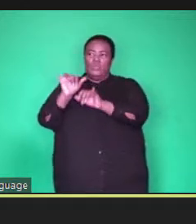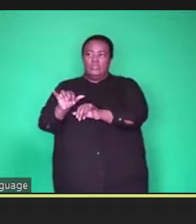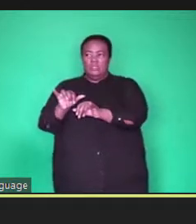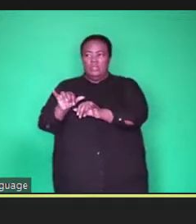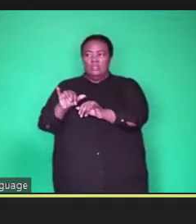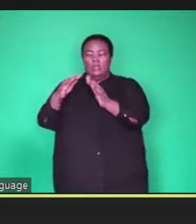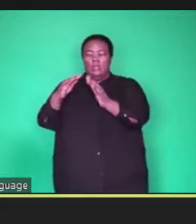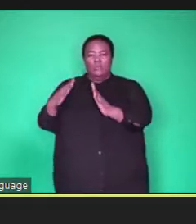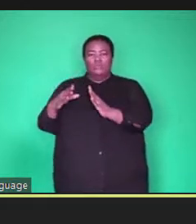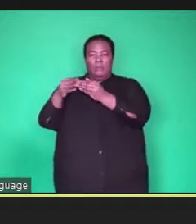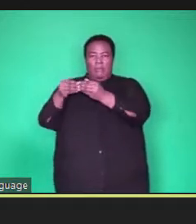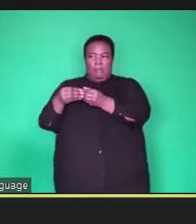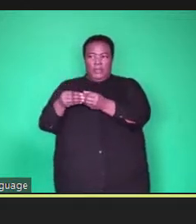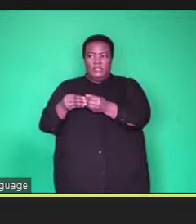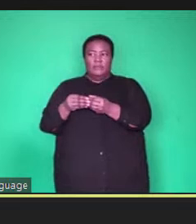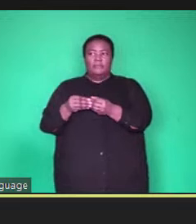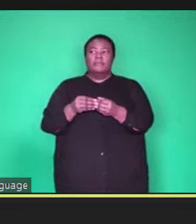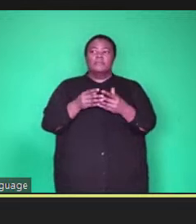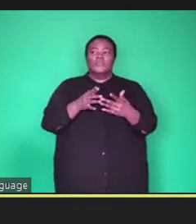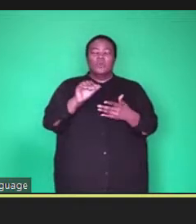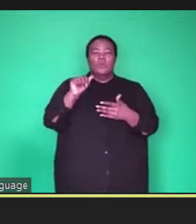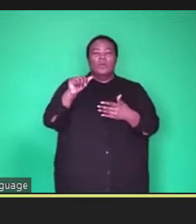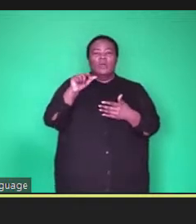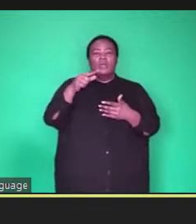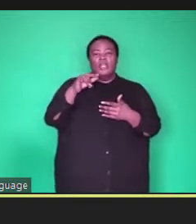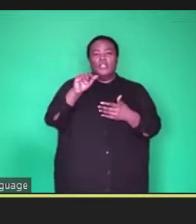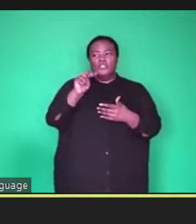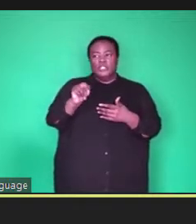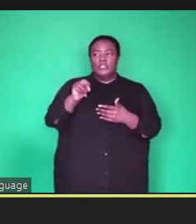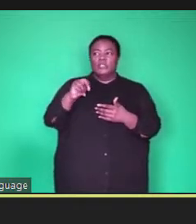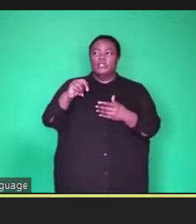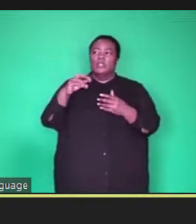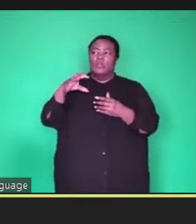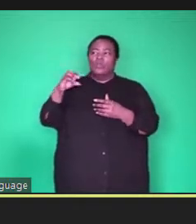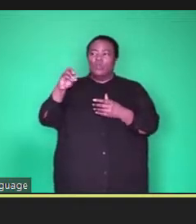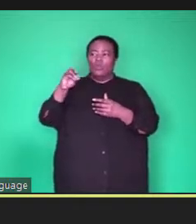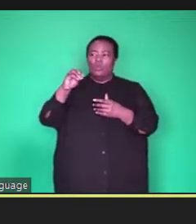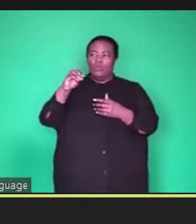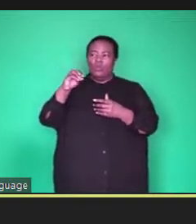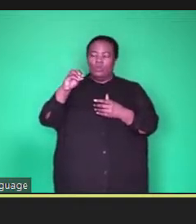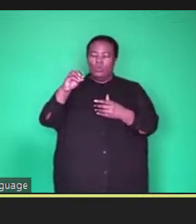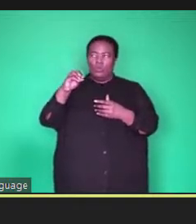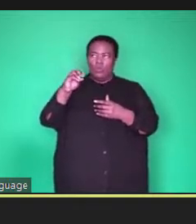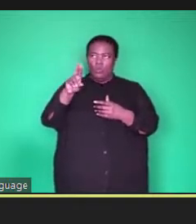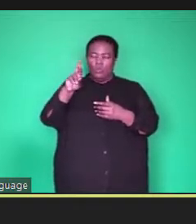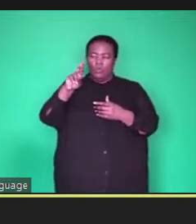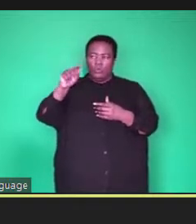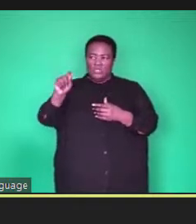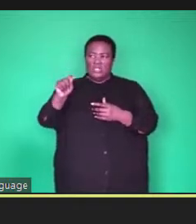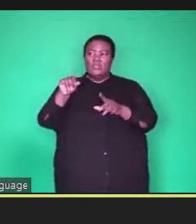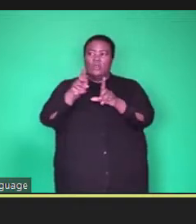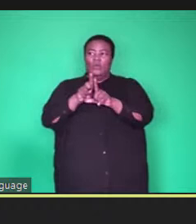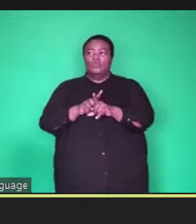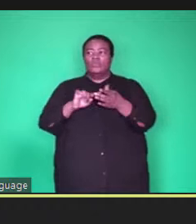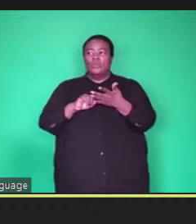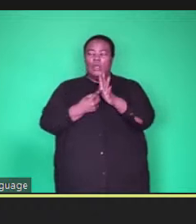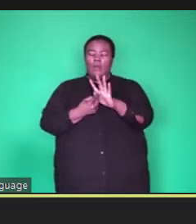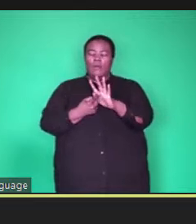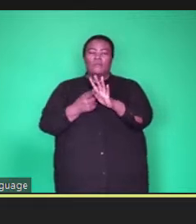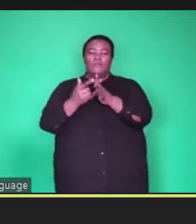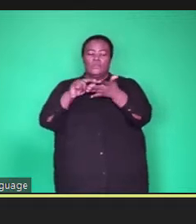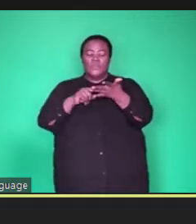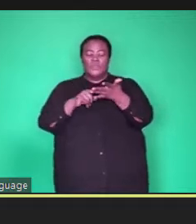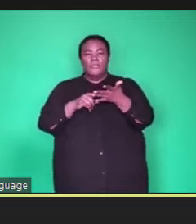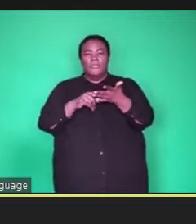but meaningful. And thanks to Mdu's work using NIDS, we can see how poorer households investing especially on